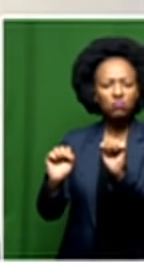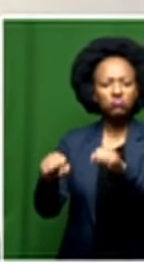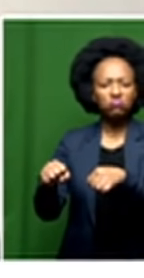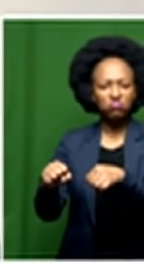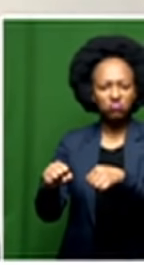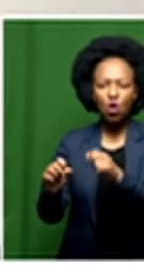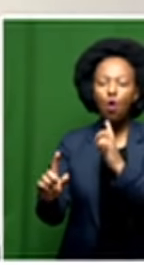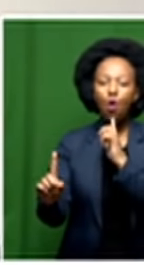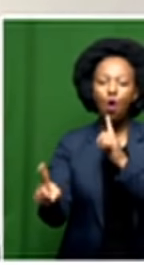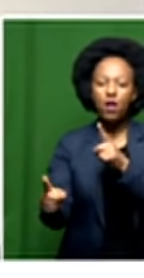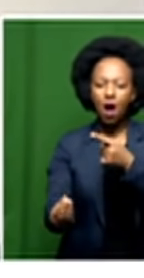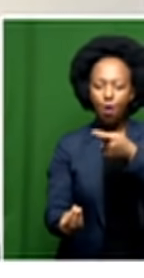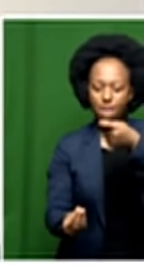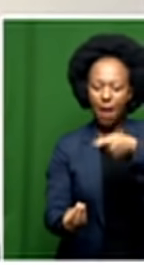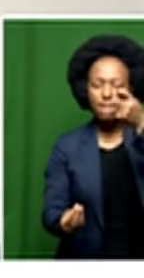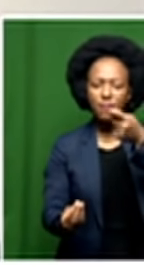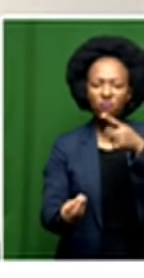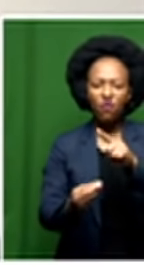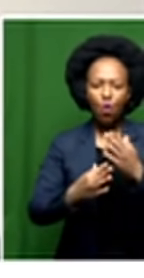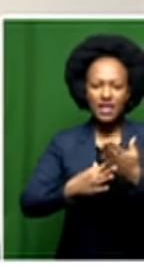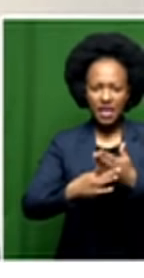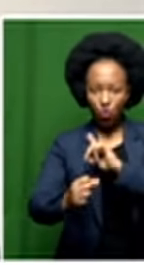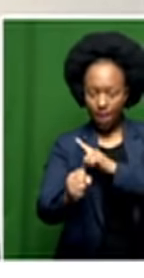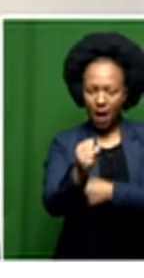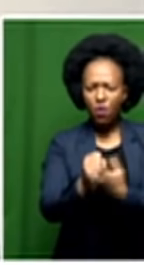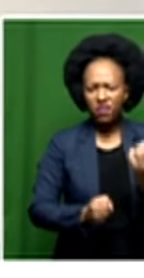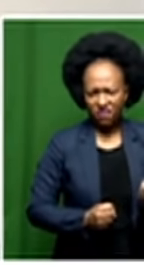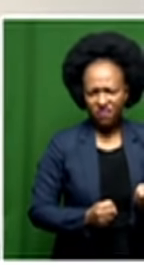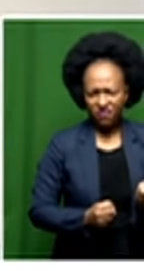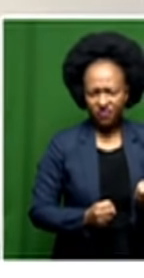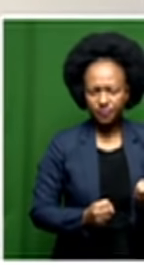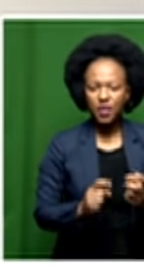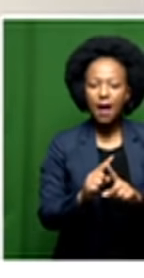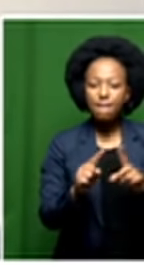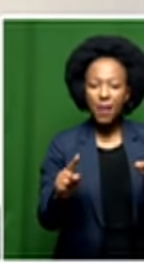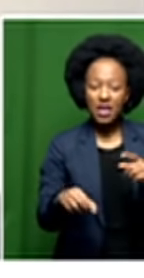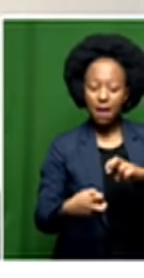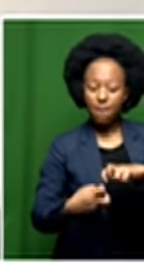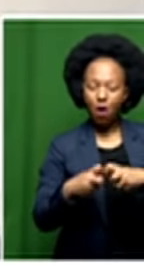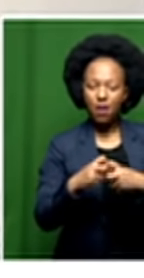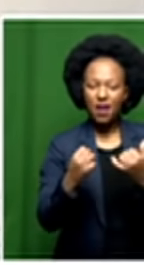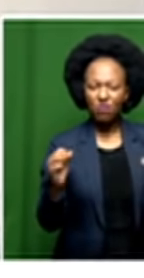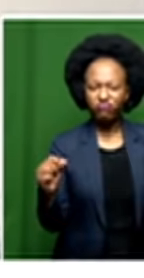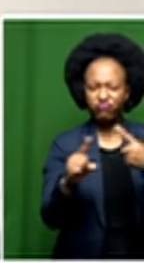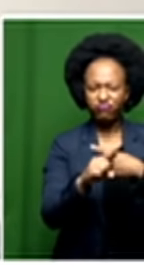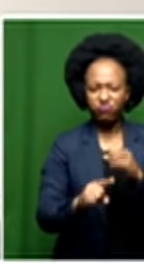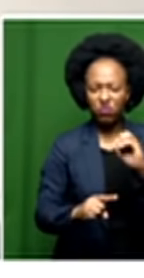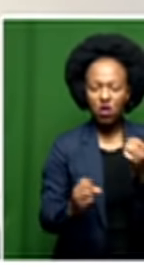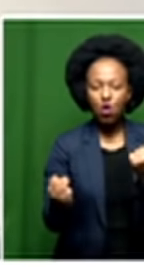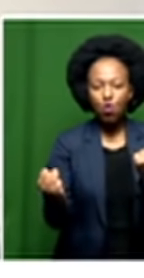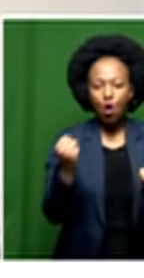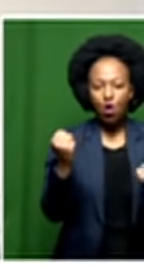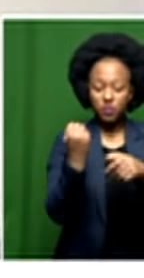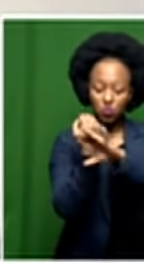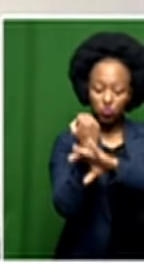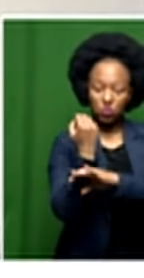equitable order in a case that is within their powers. The controversy at the Constitutional Court that will be fleshed